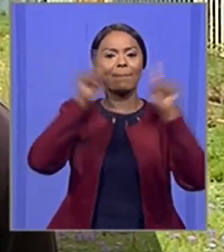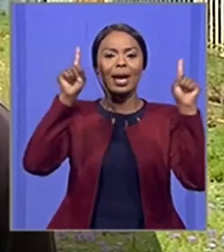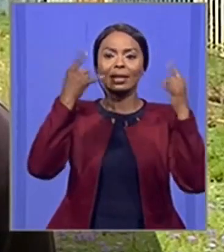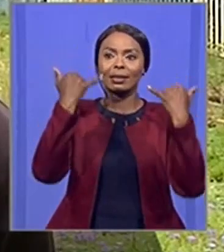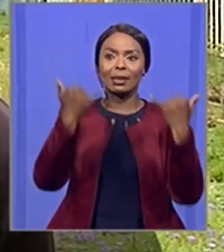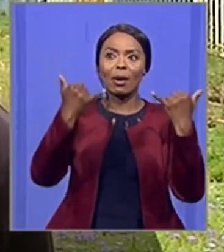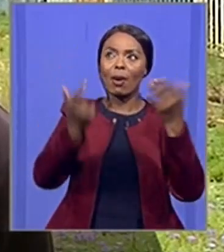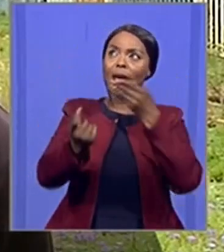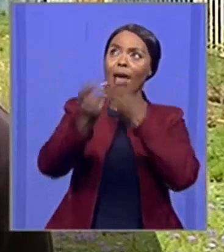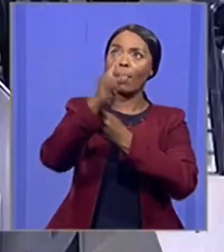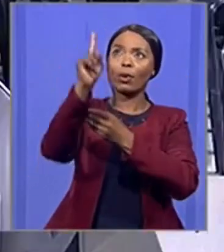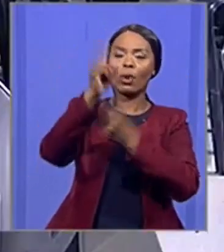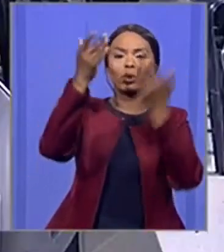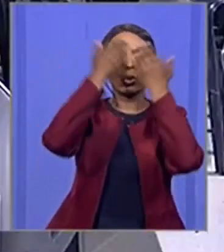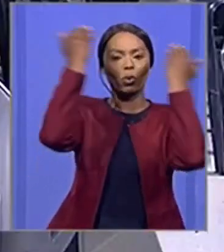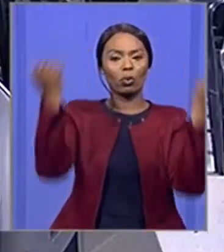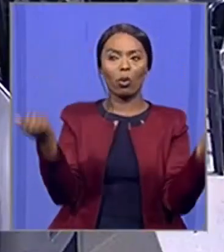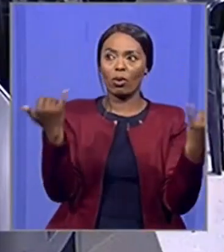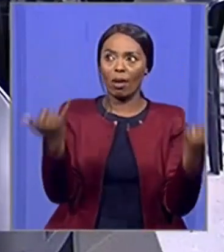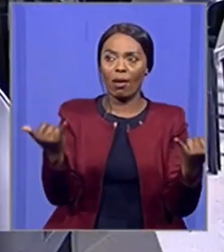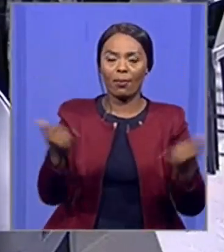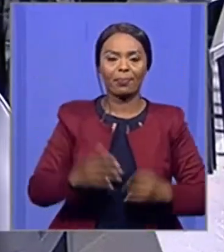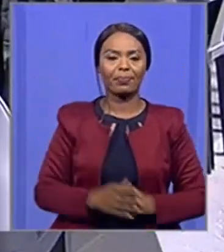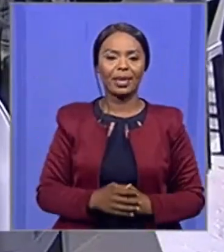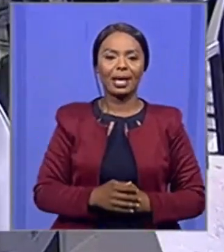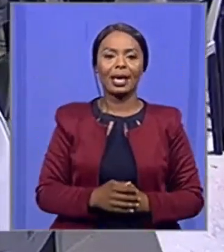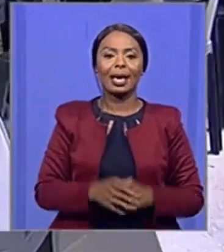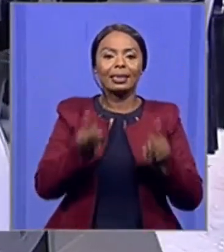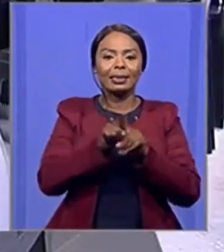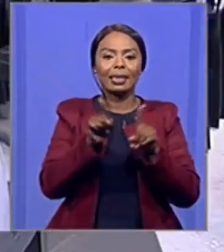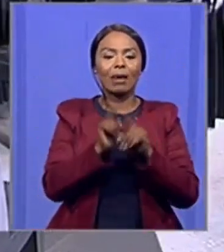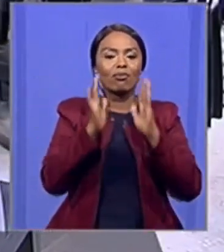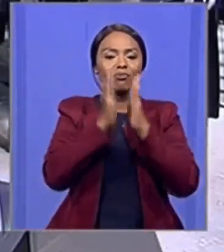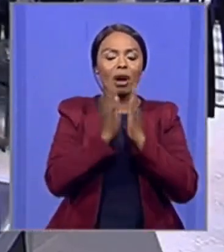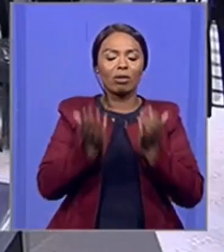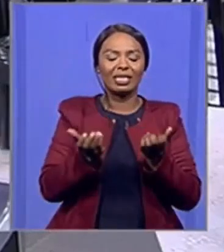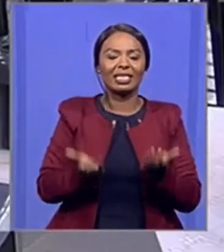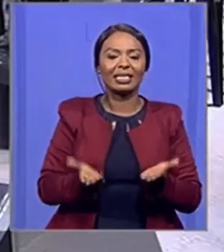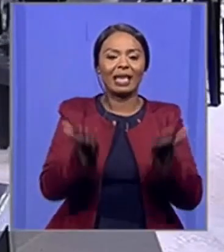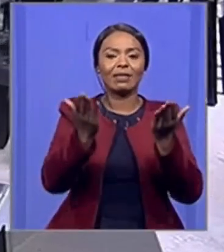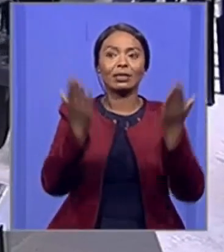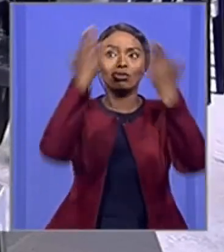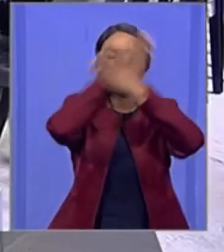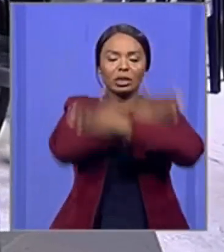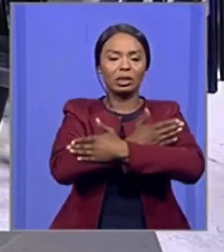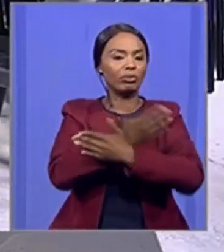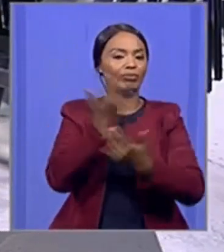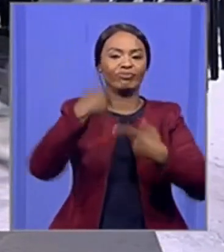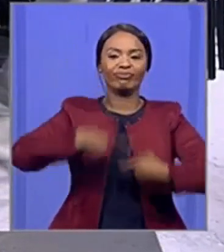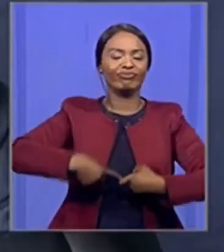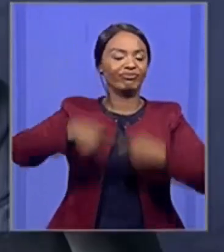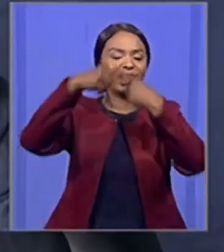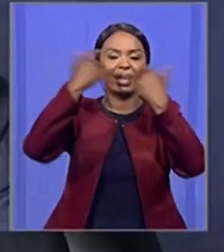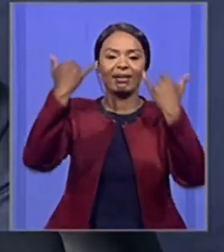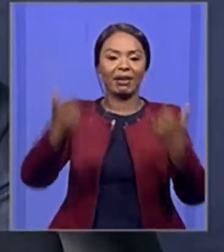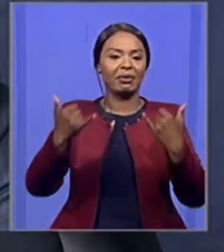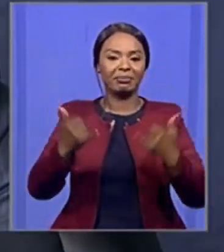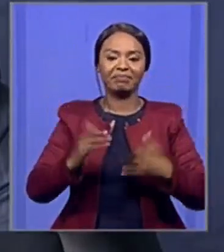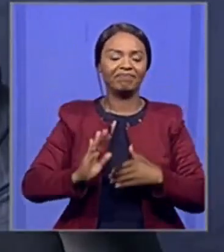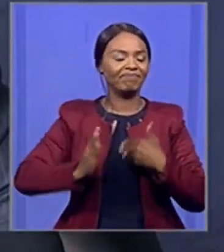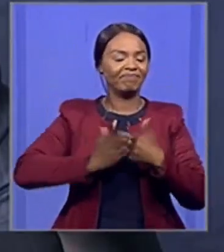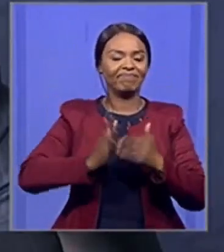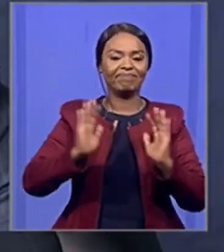hore letsatsi le tla tlhaba bjang. Jaanong ditirelo tsa bosigo le tsone di kgaotswe. Night vigils, honor prayers. For